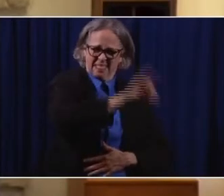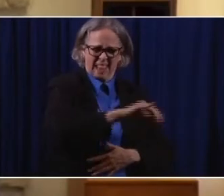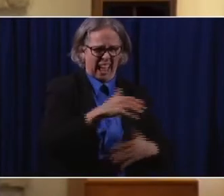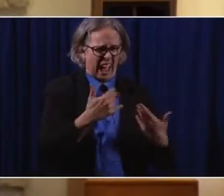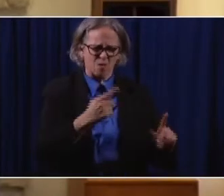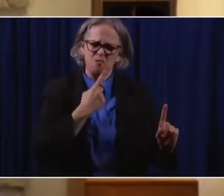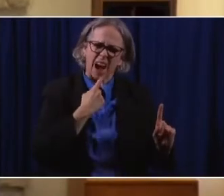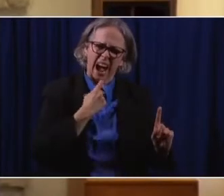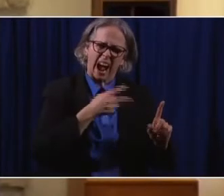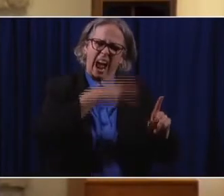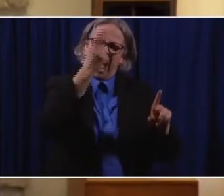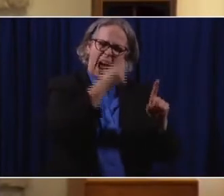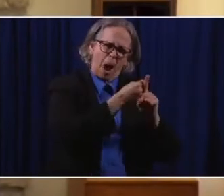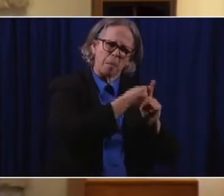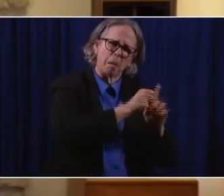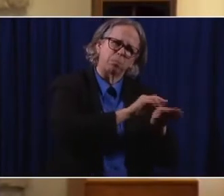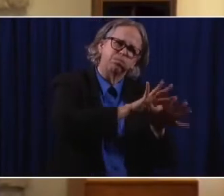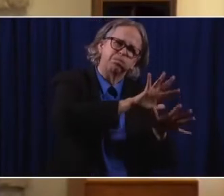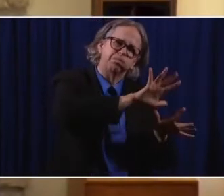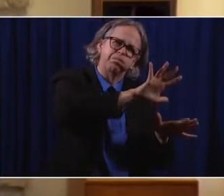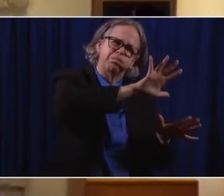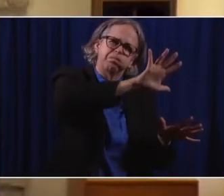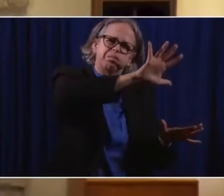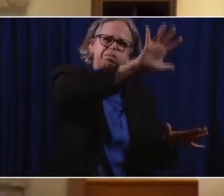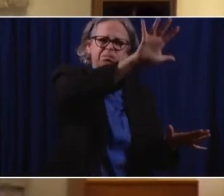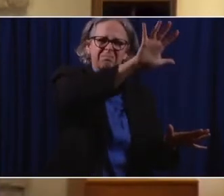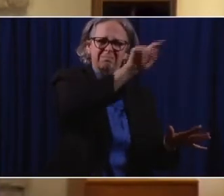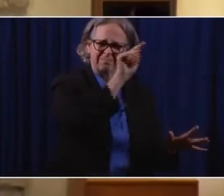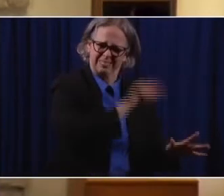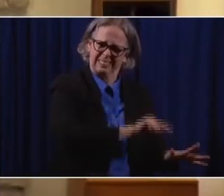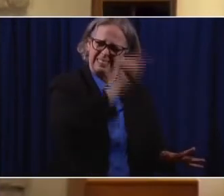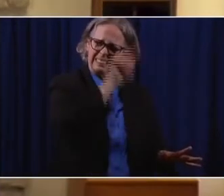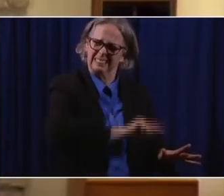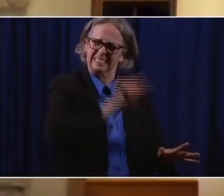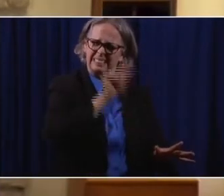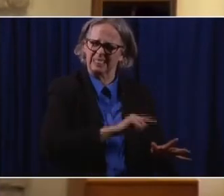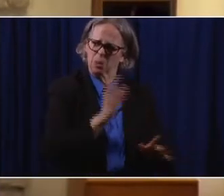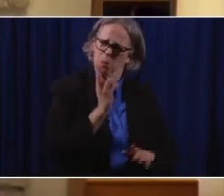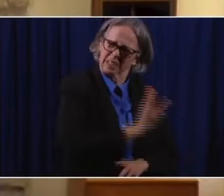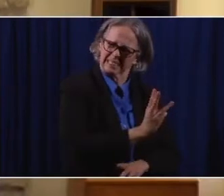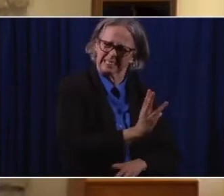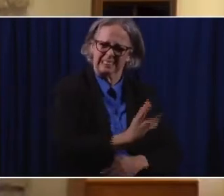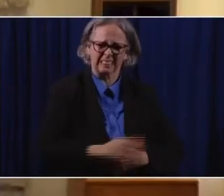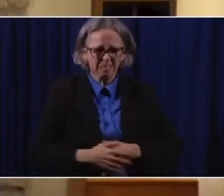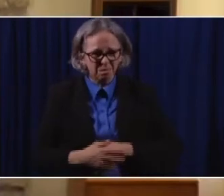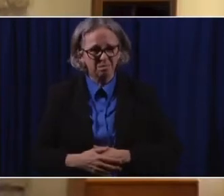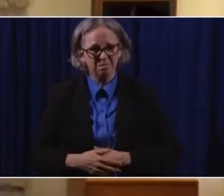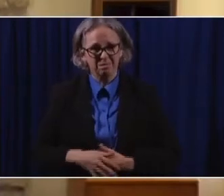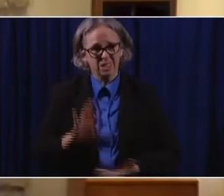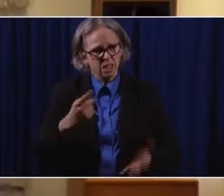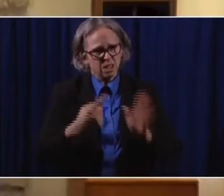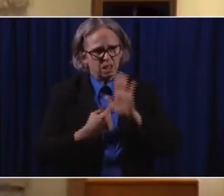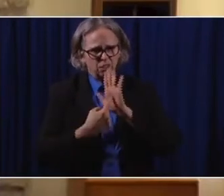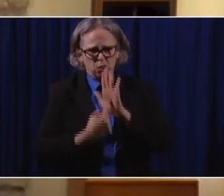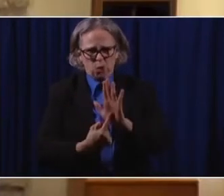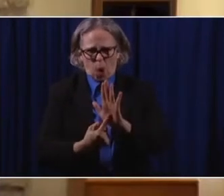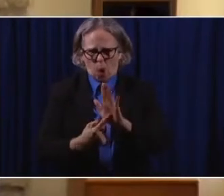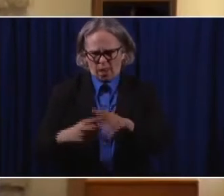incidence or a red county. And this really shows just how this virus has